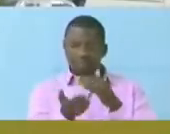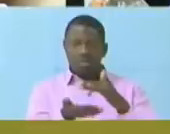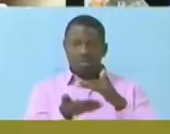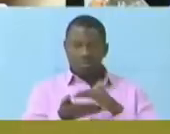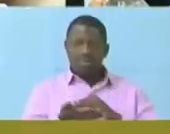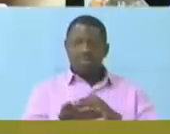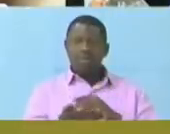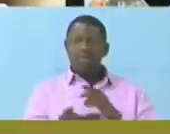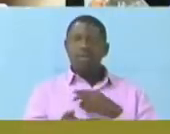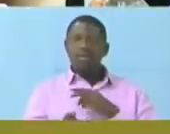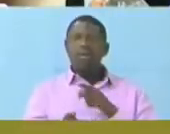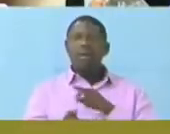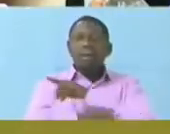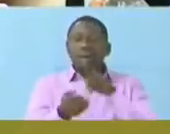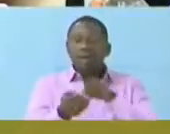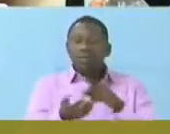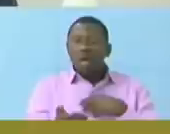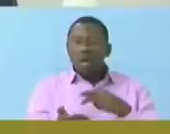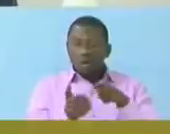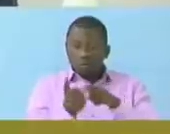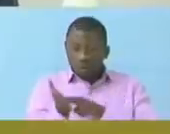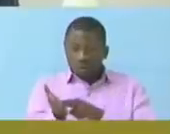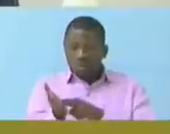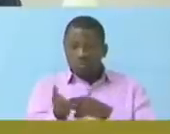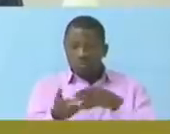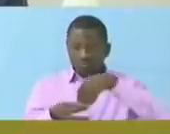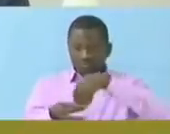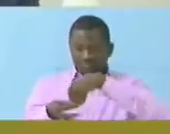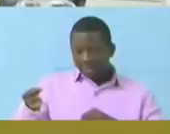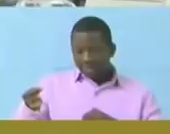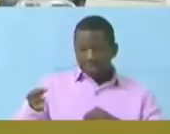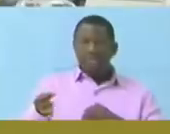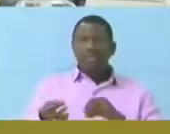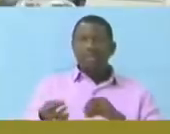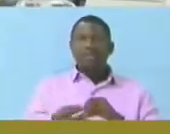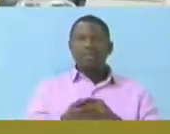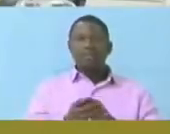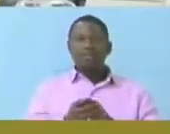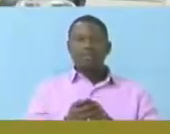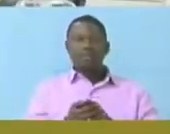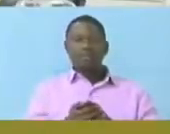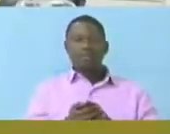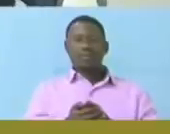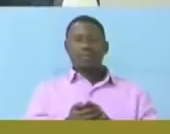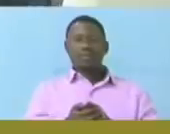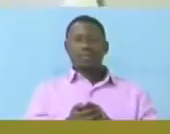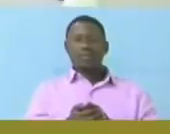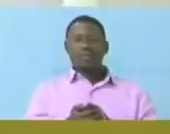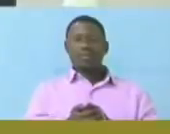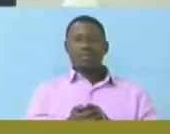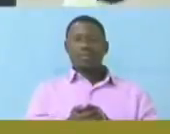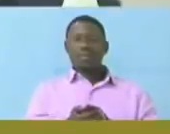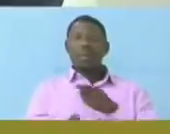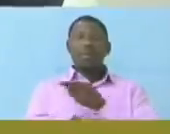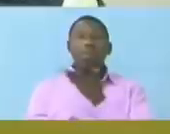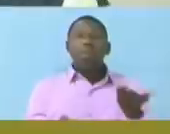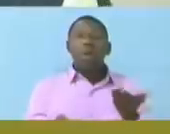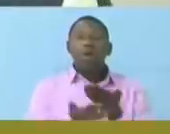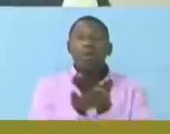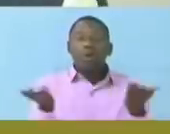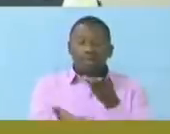mte sulata dame na diary ni mkono, na mbundi ya kono na utumo. Where is that extract? Wale mbundi je wale? It